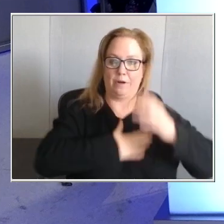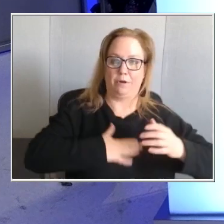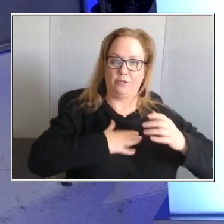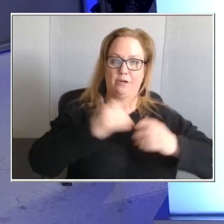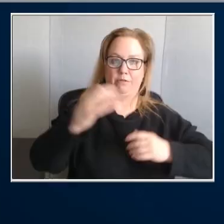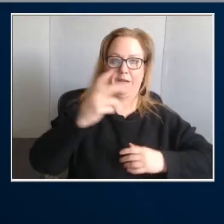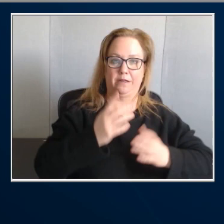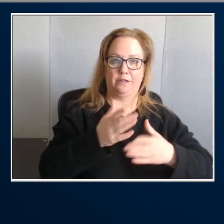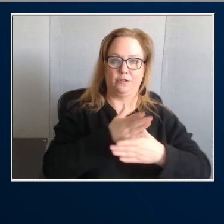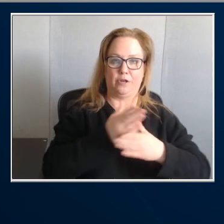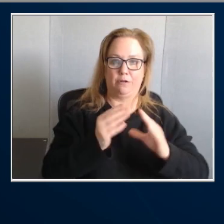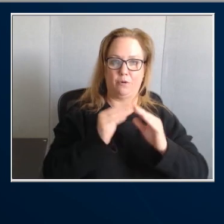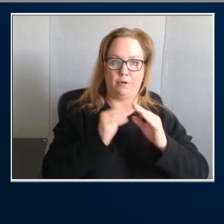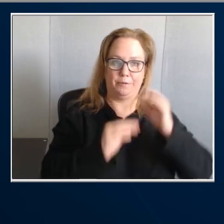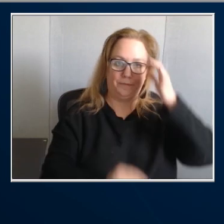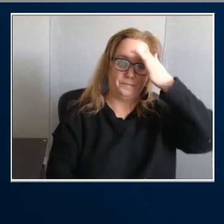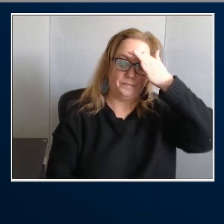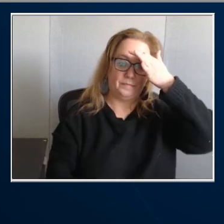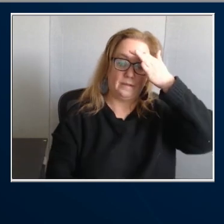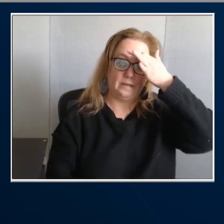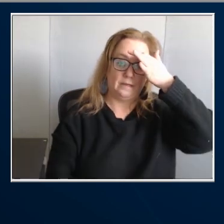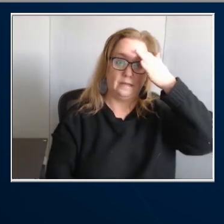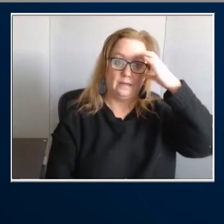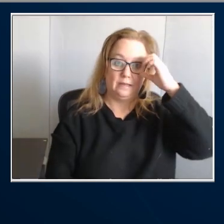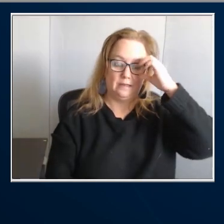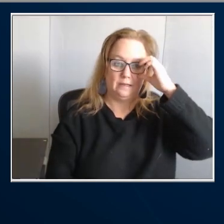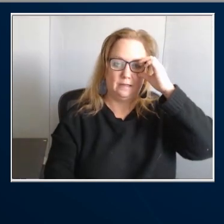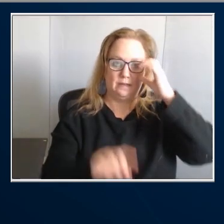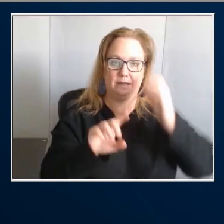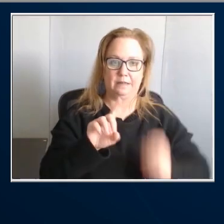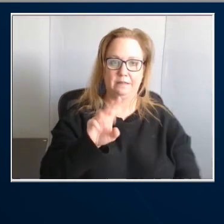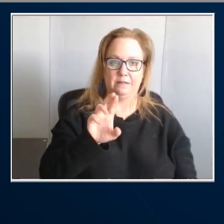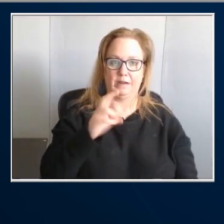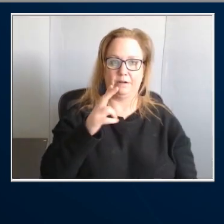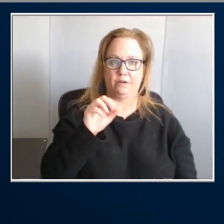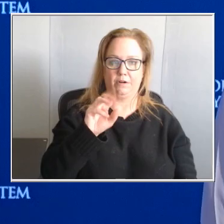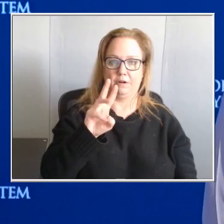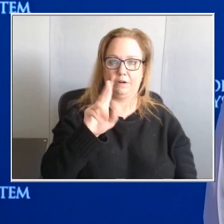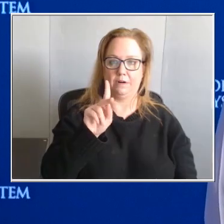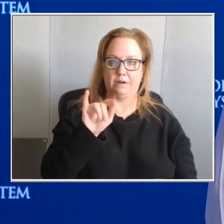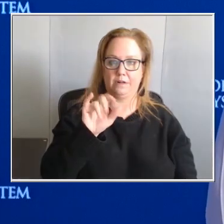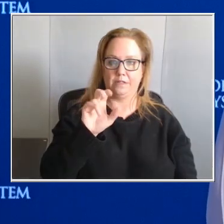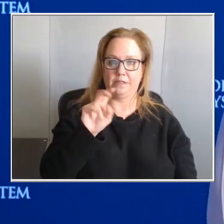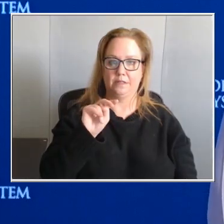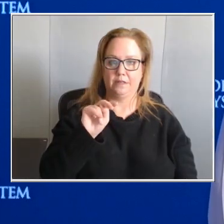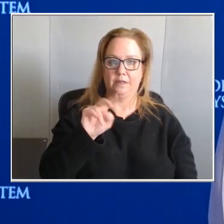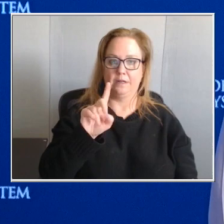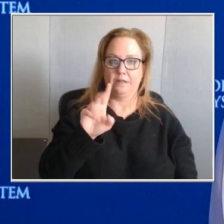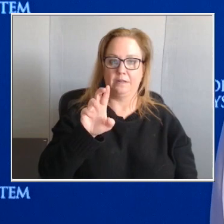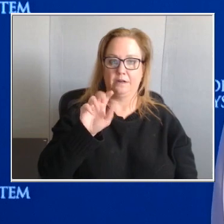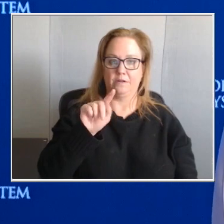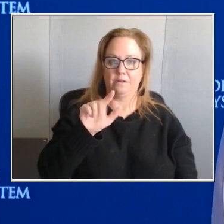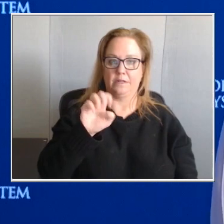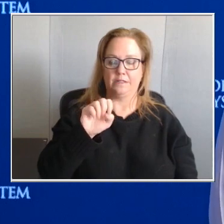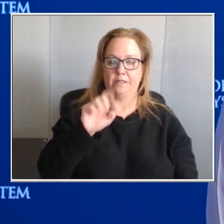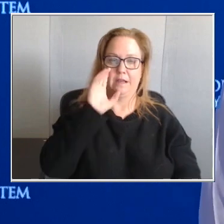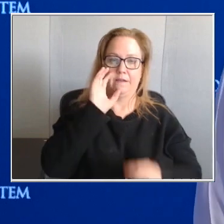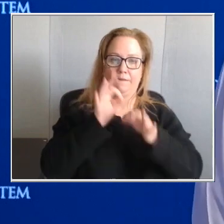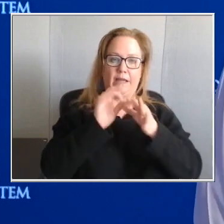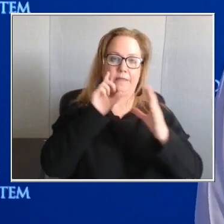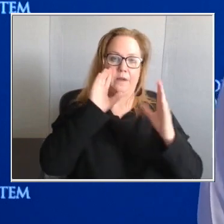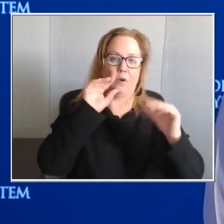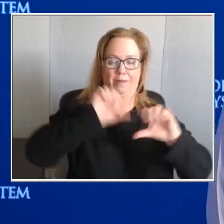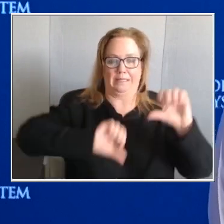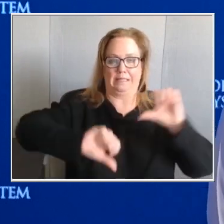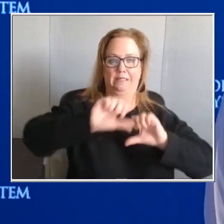share more. Thank you, Jess. Thanks. Thank you, Kate. All right, Dr. Hawkinson, wrap us up. Yeah, as Dr. Stites always likes to say, faith, hope, and science. And I think we've seen